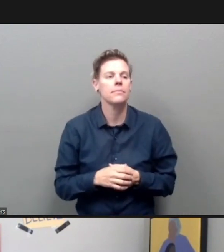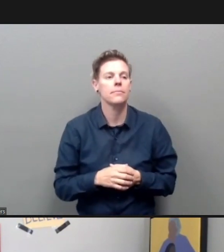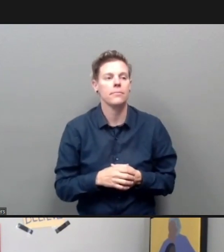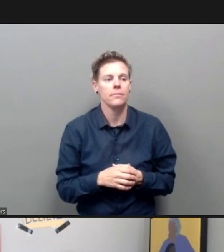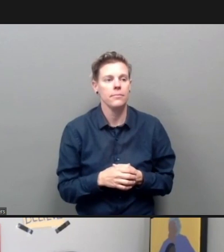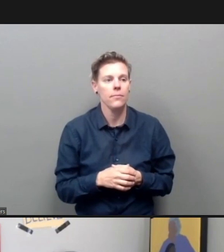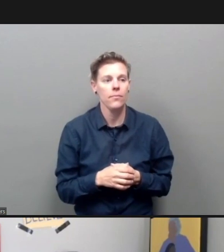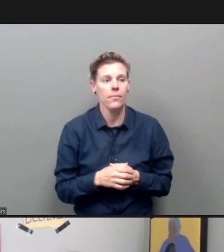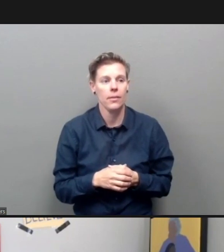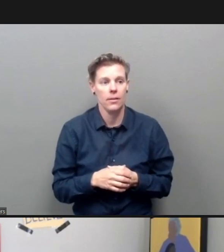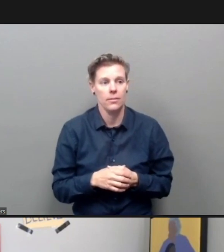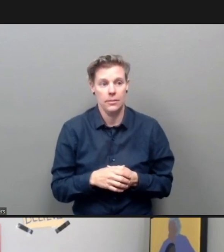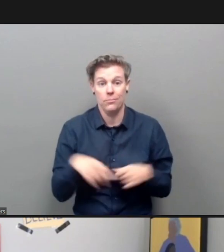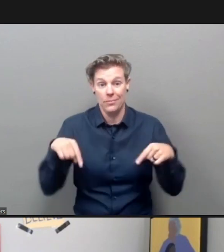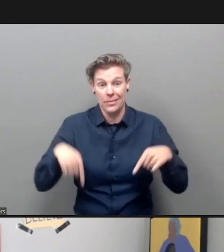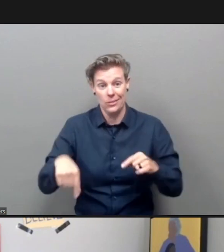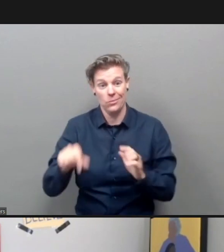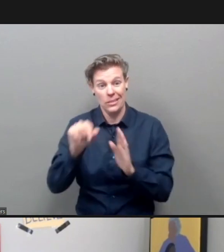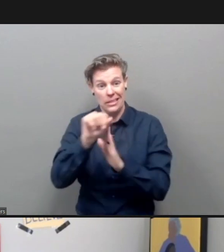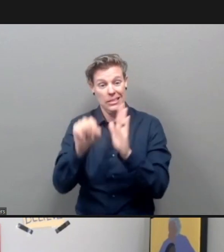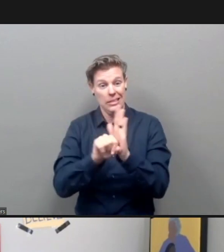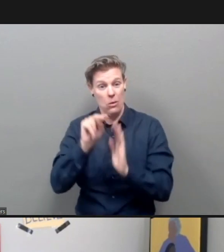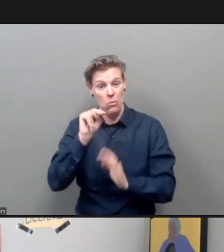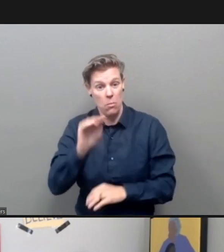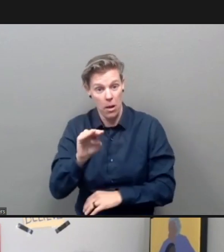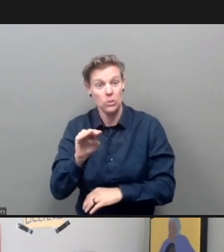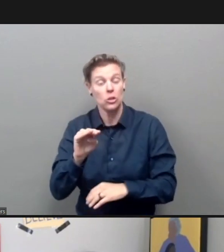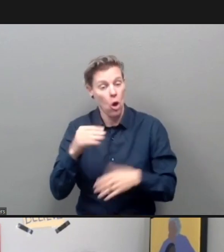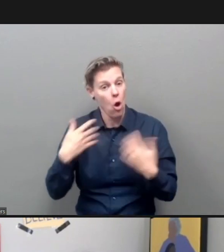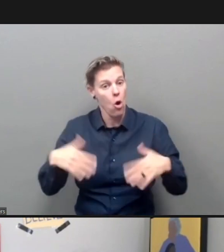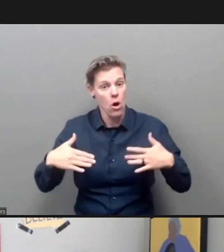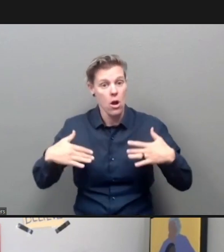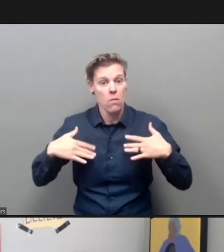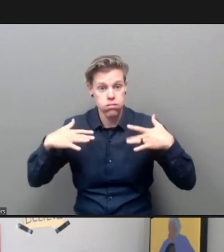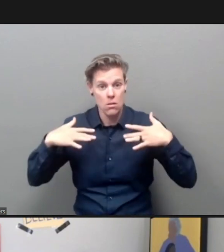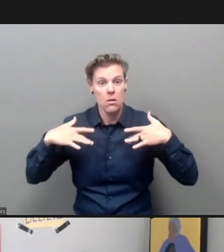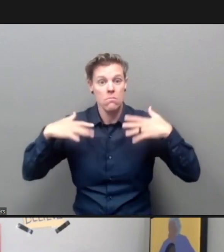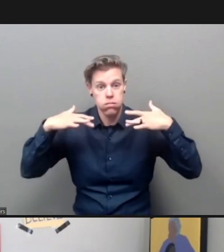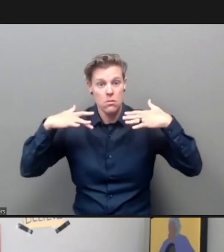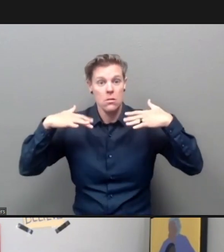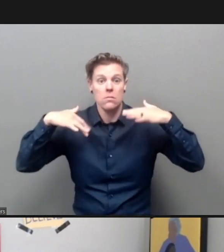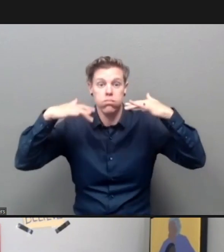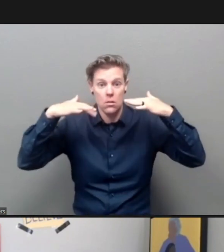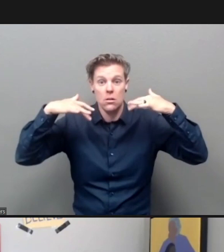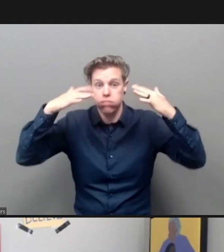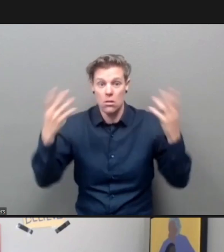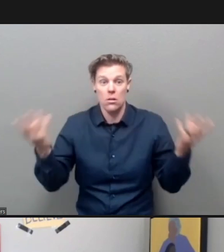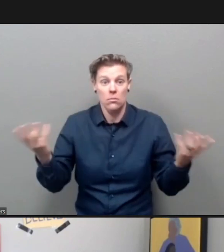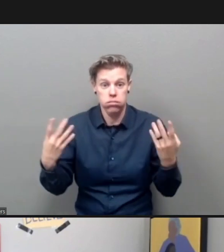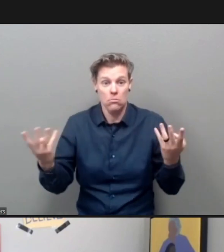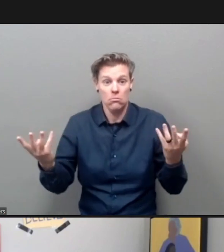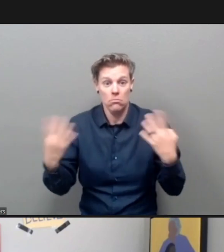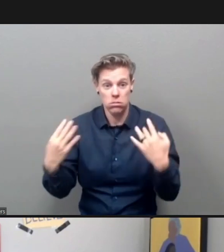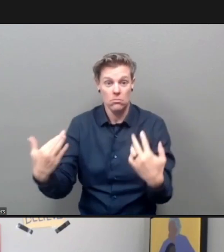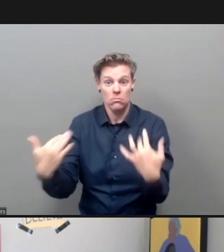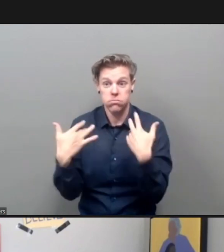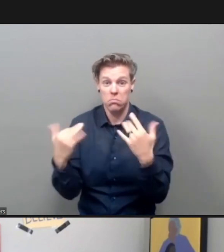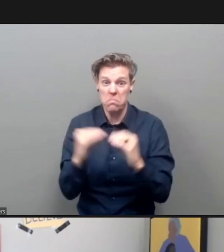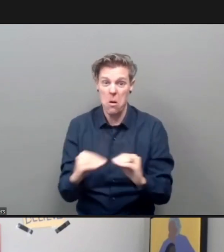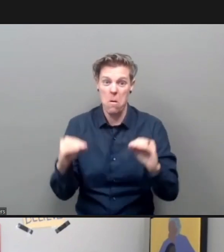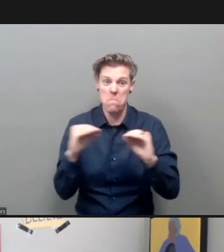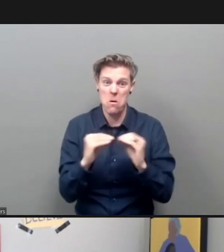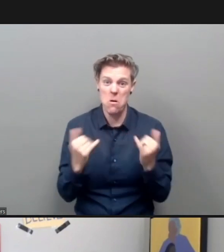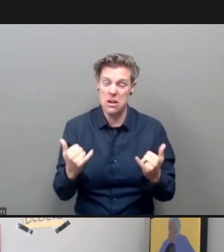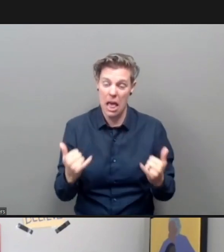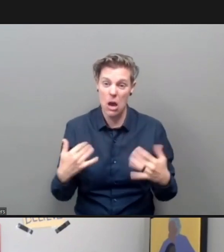more and more. We think like we're the personal solution to the shortage. And it sounds funny, but I'm sure Laura